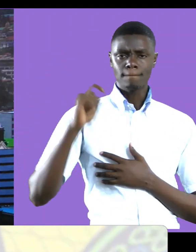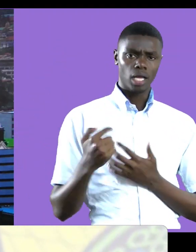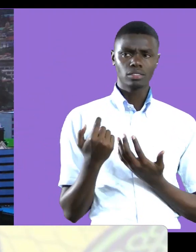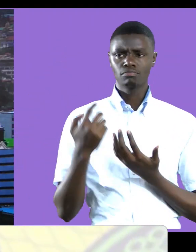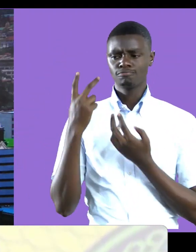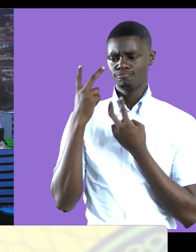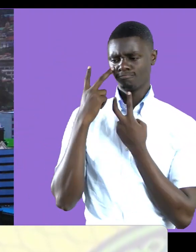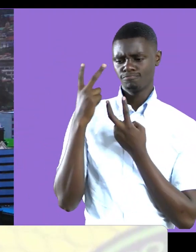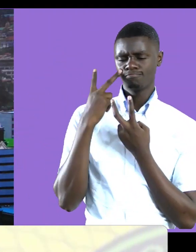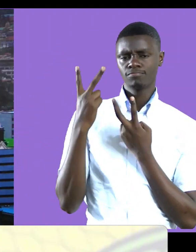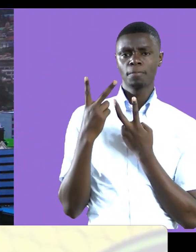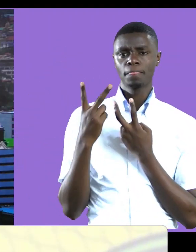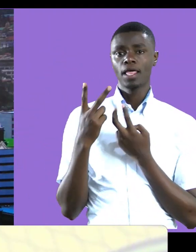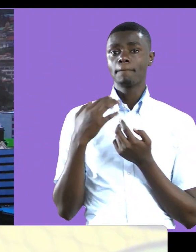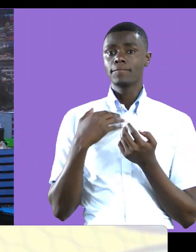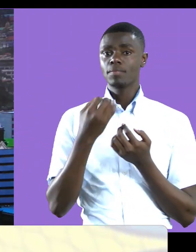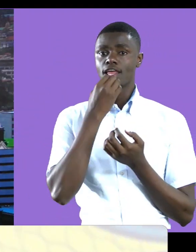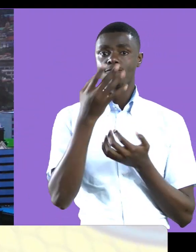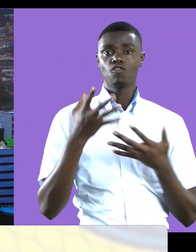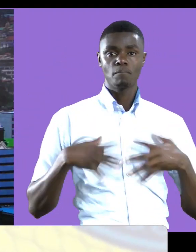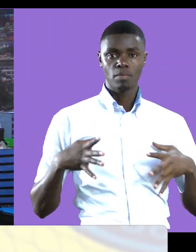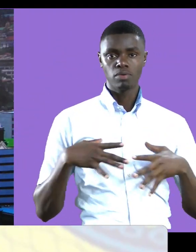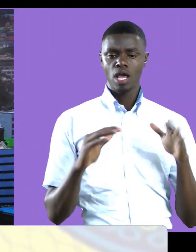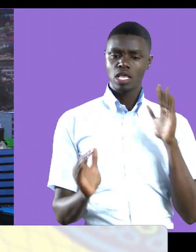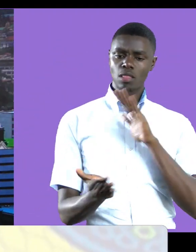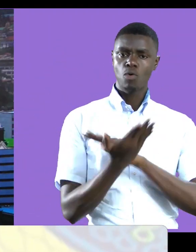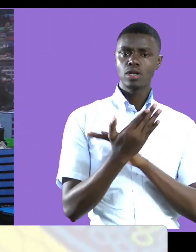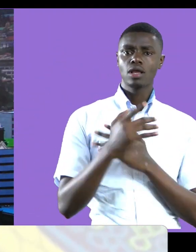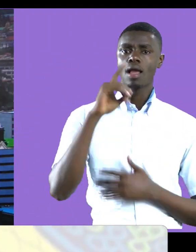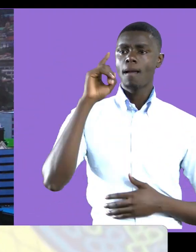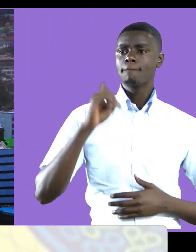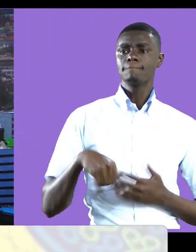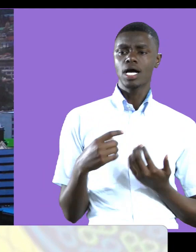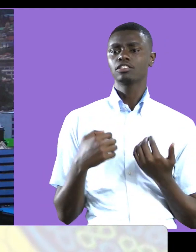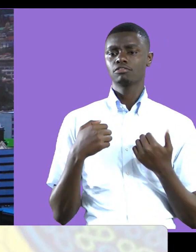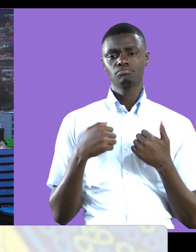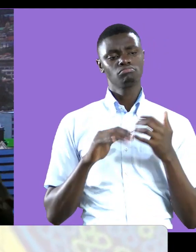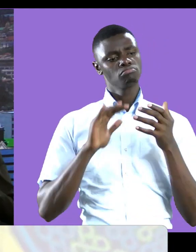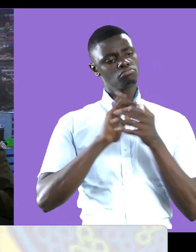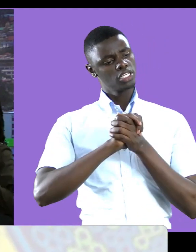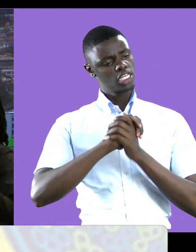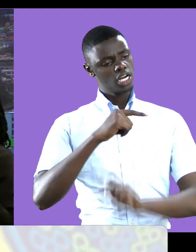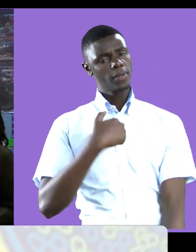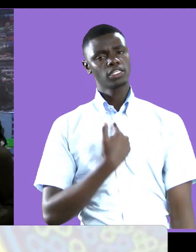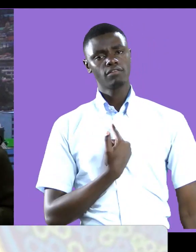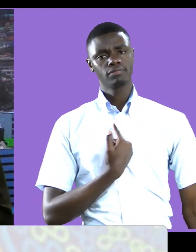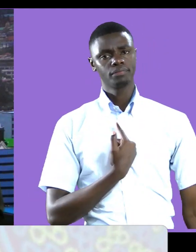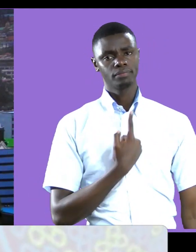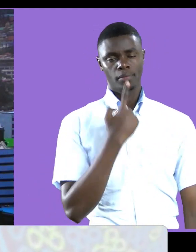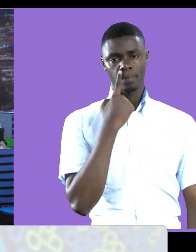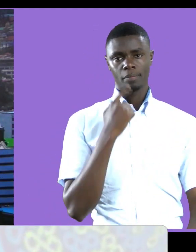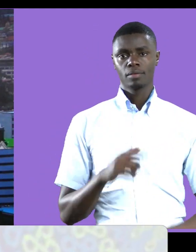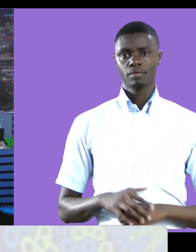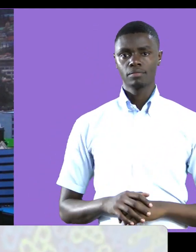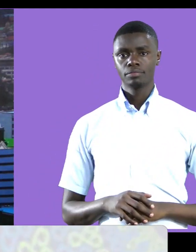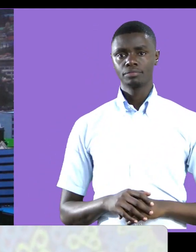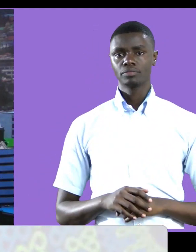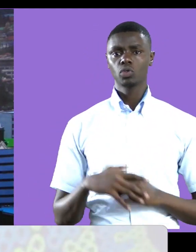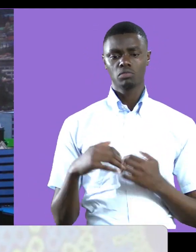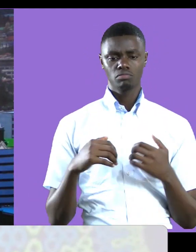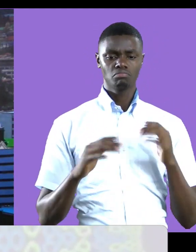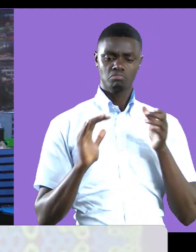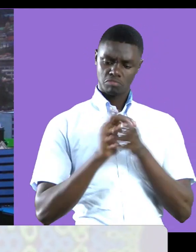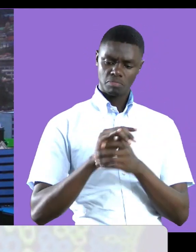blame mpi na nikwambia hivi watu wangu. Ingekuwa siku lazima muji gota. Ama na just moment. Kabisa. Lazima mtu wangu umeamka